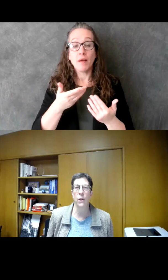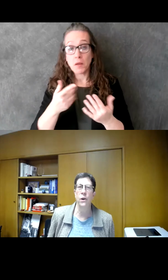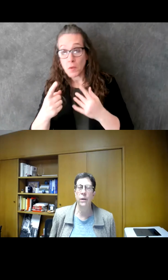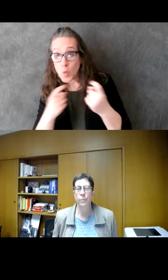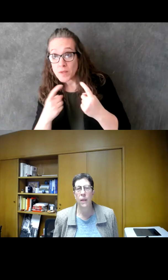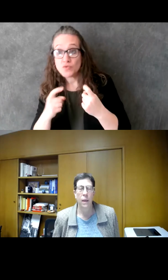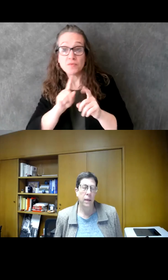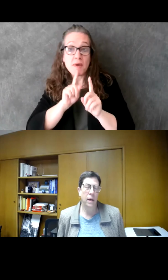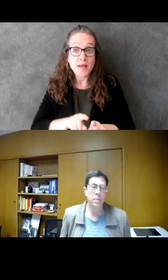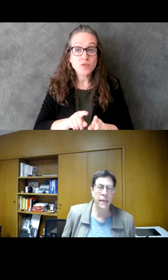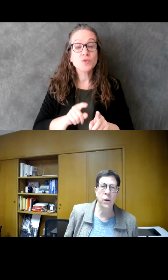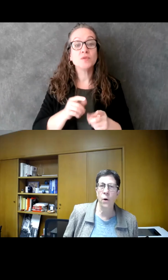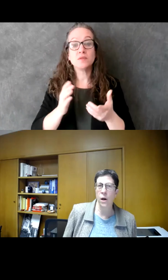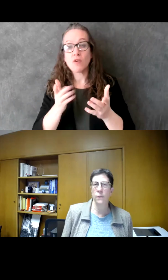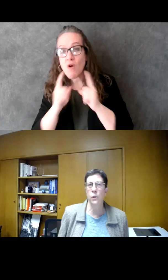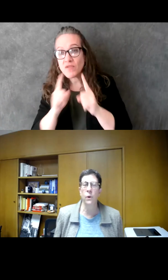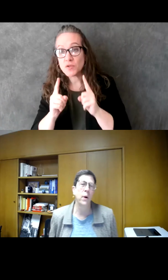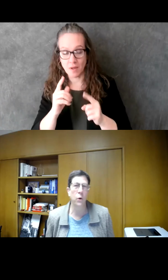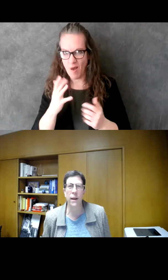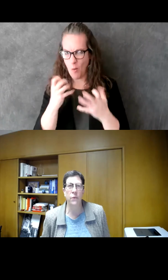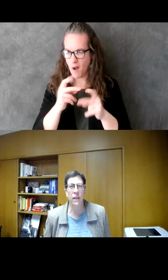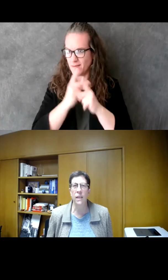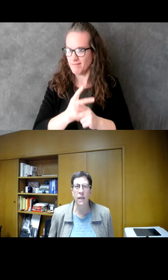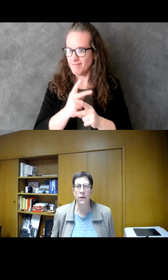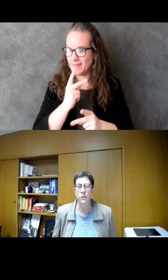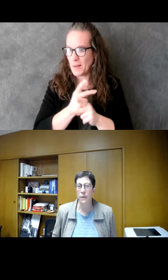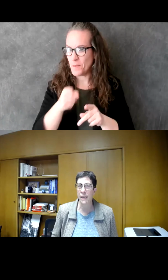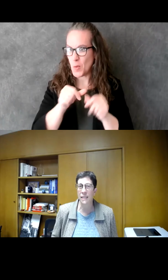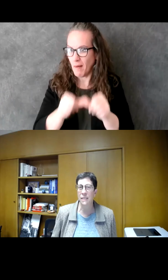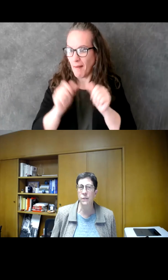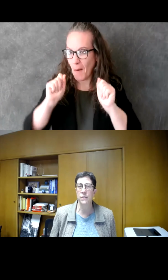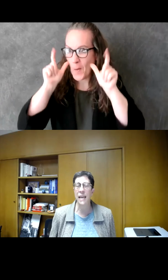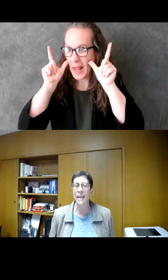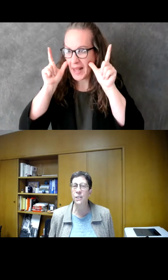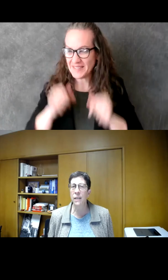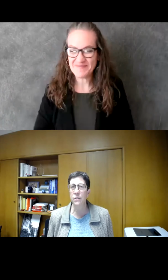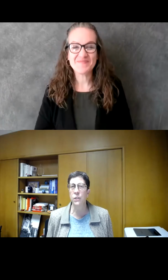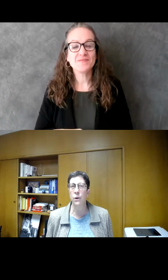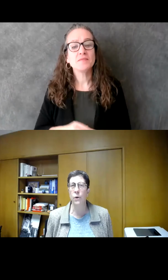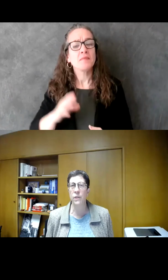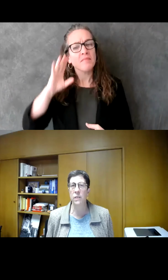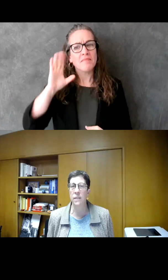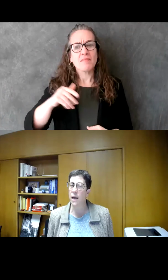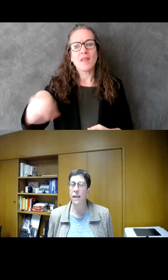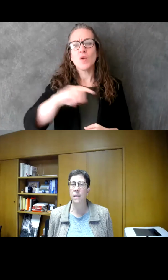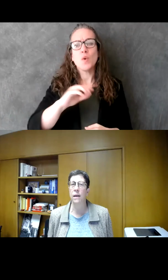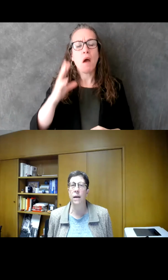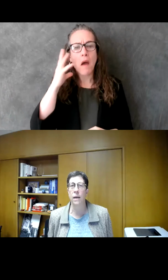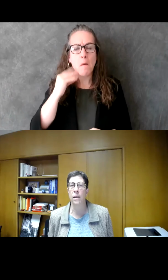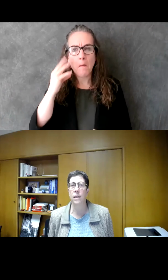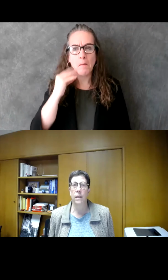we go along. I know all of you are well grounded in areas related to aging, so this is